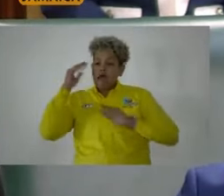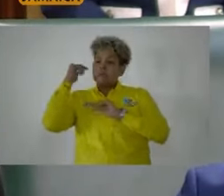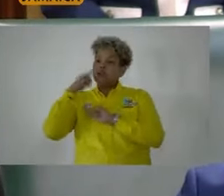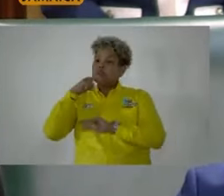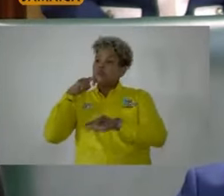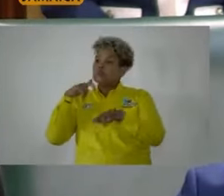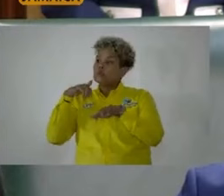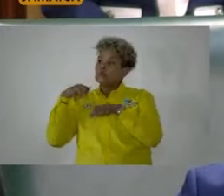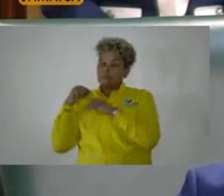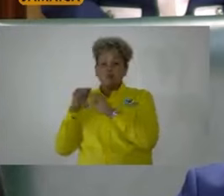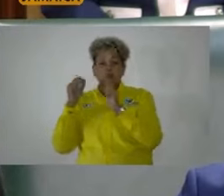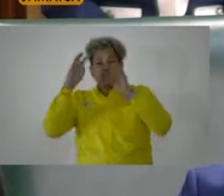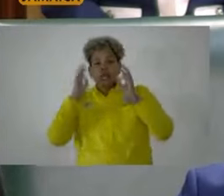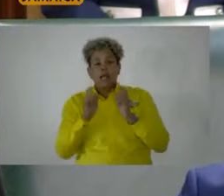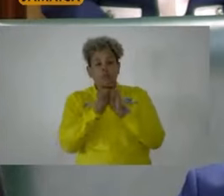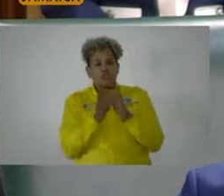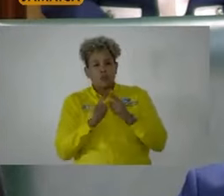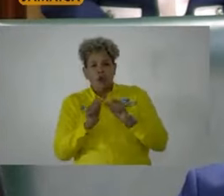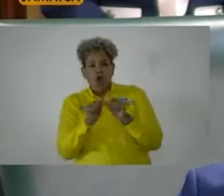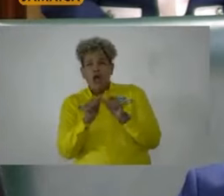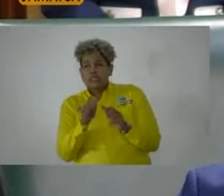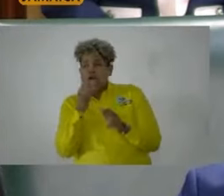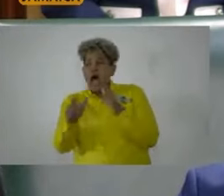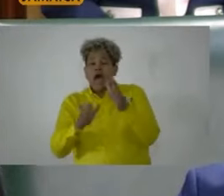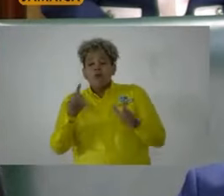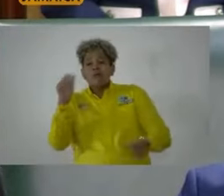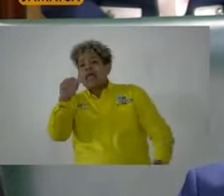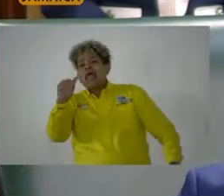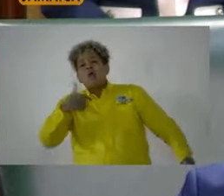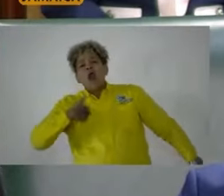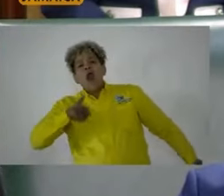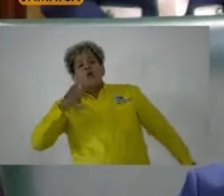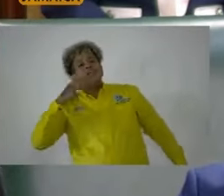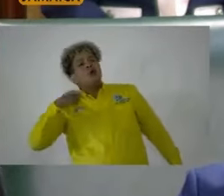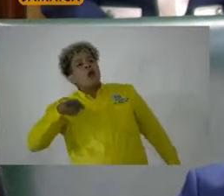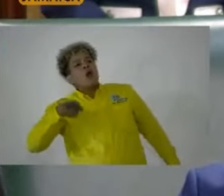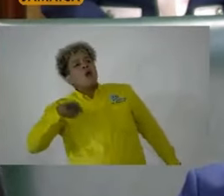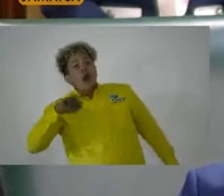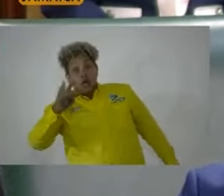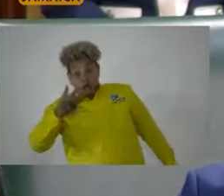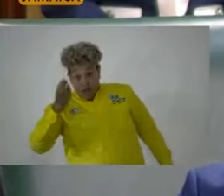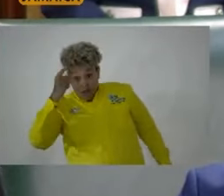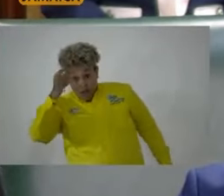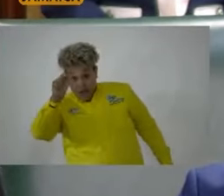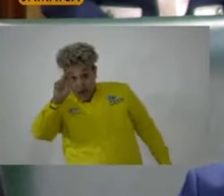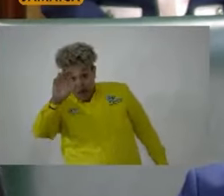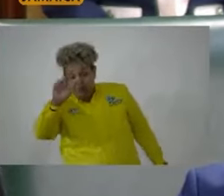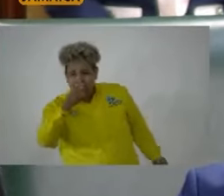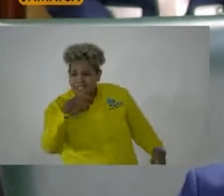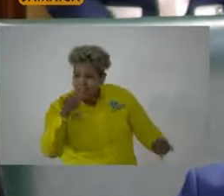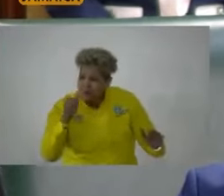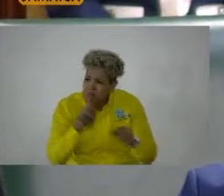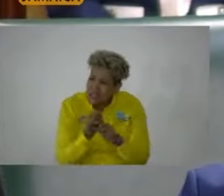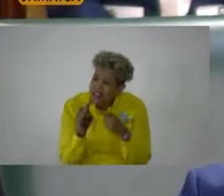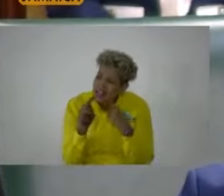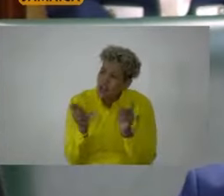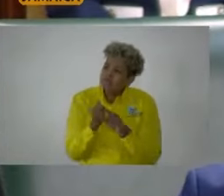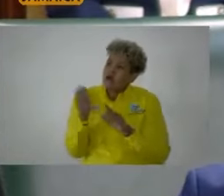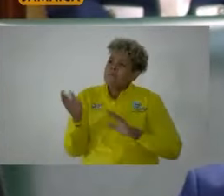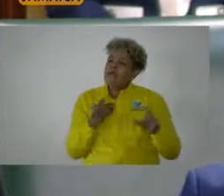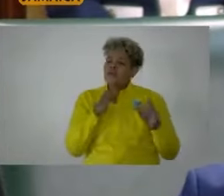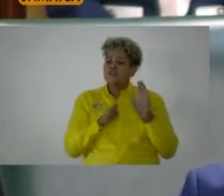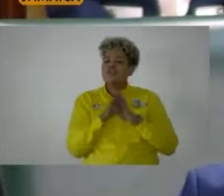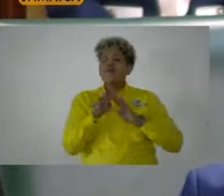with climate change, and the constant cries of the people for water. Meanwhile, the NWC has made announcements of a plan to